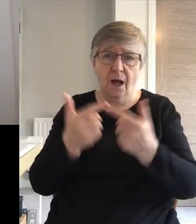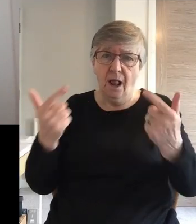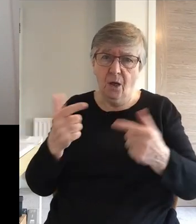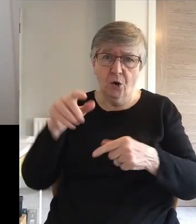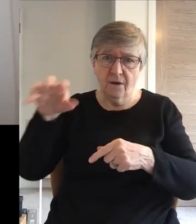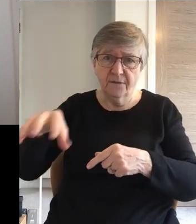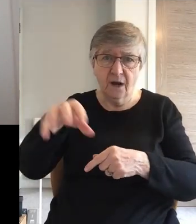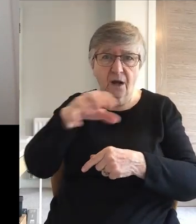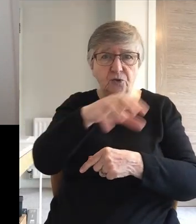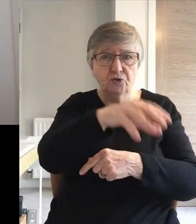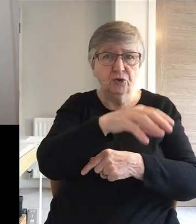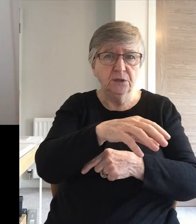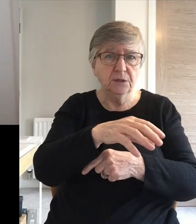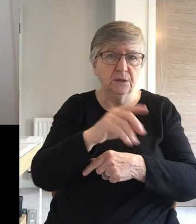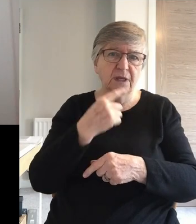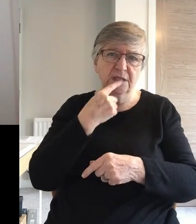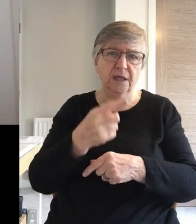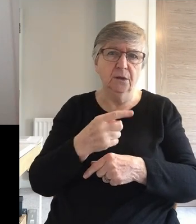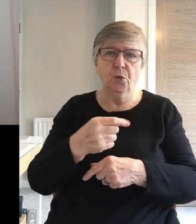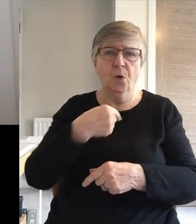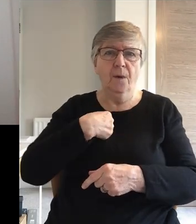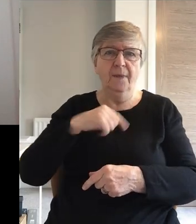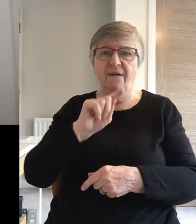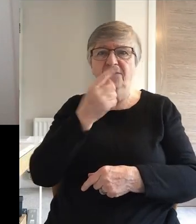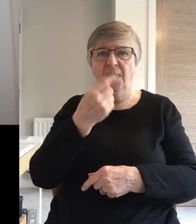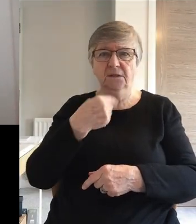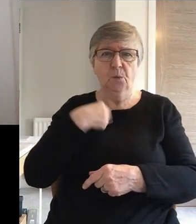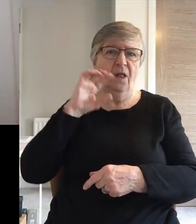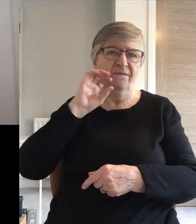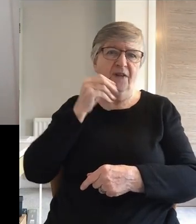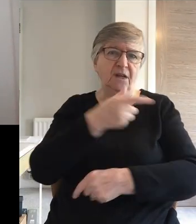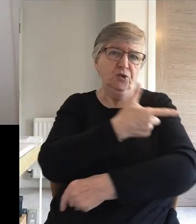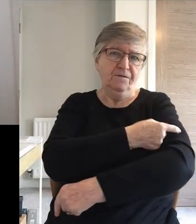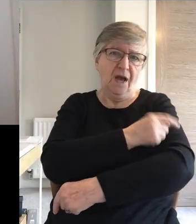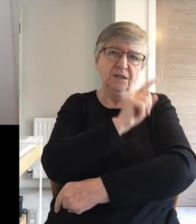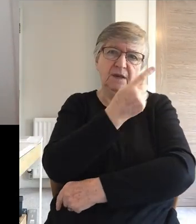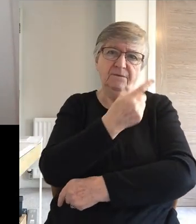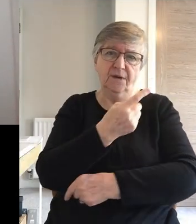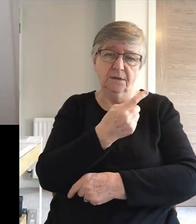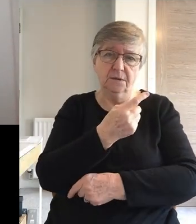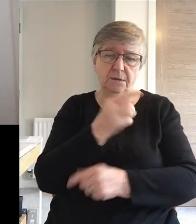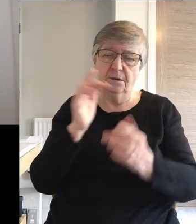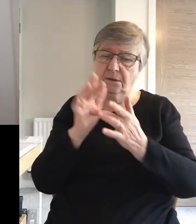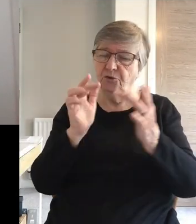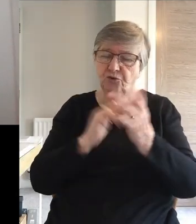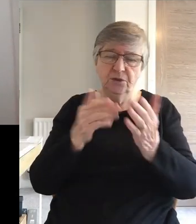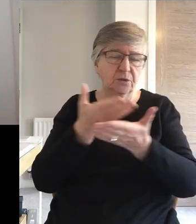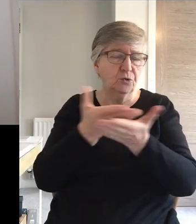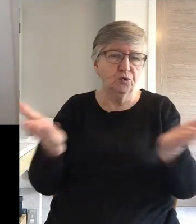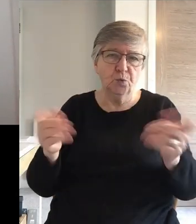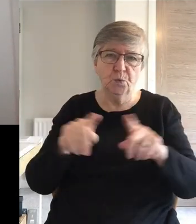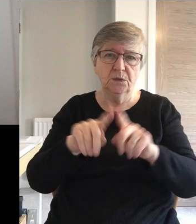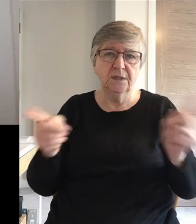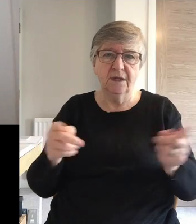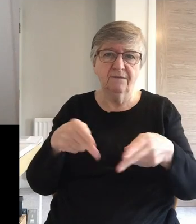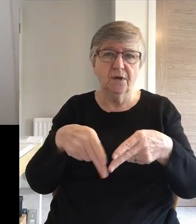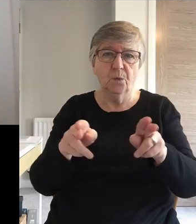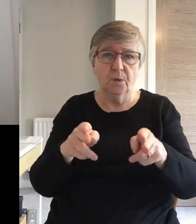countries are taking a me-first attitude. But Jesus came to show us a different way, that